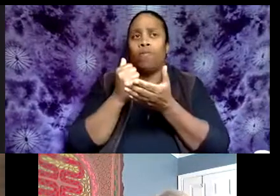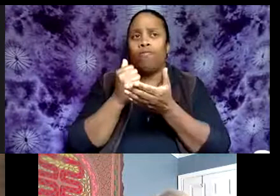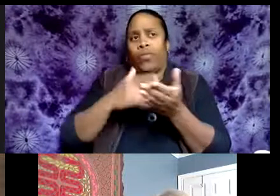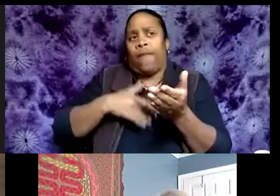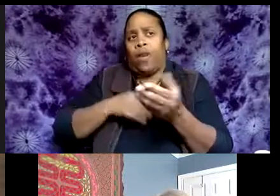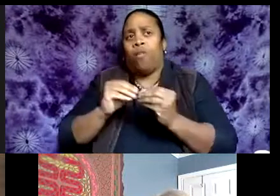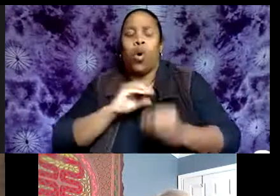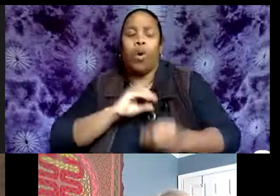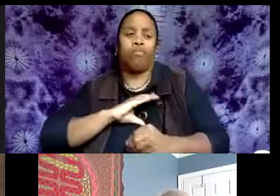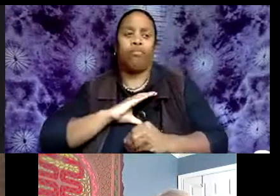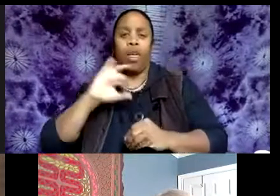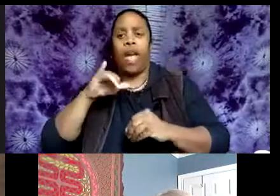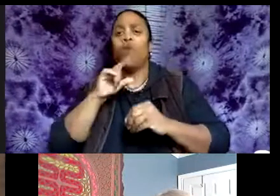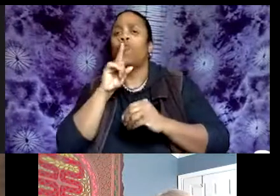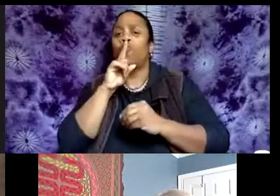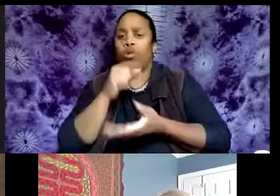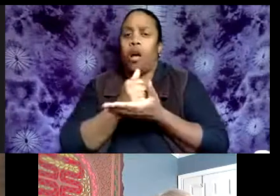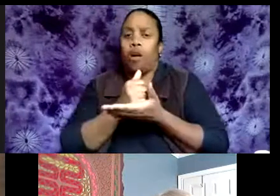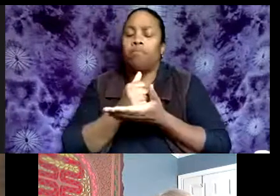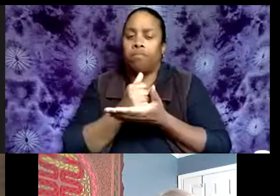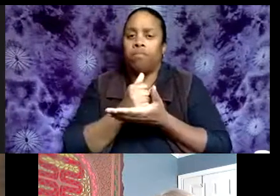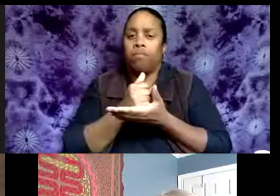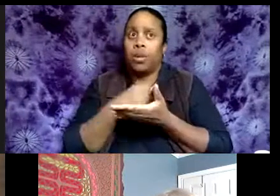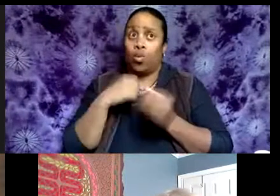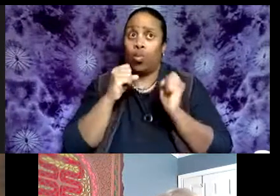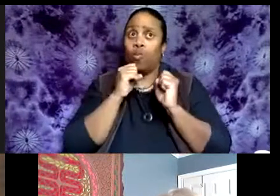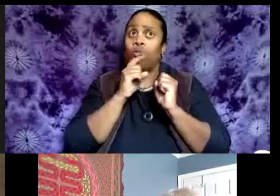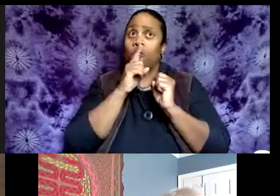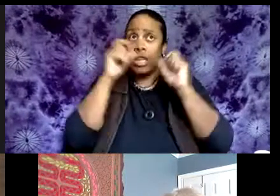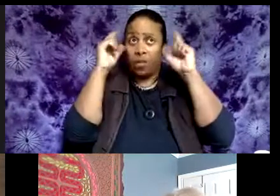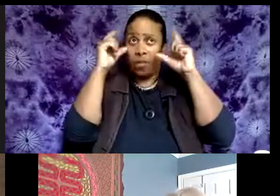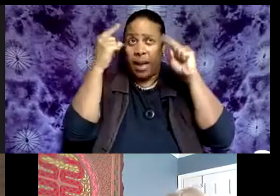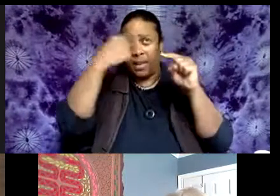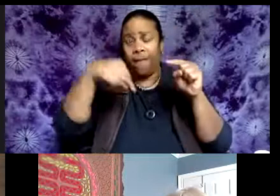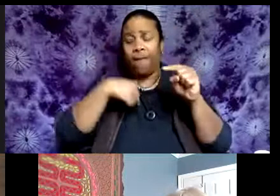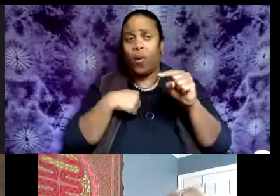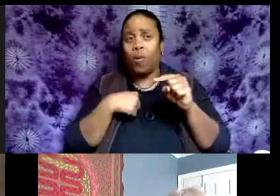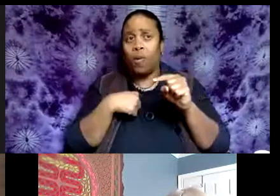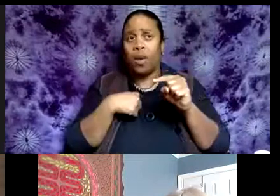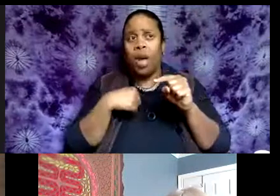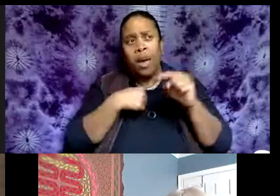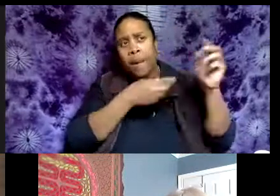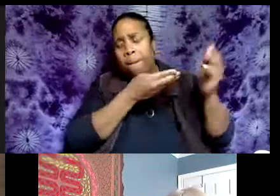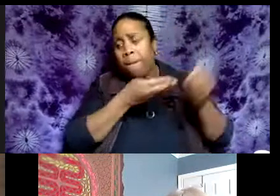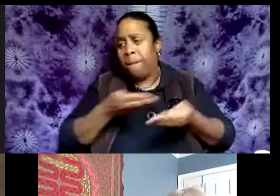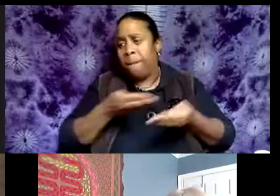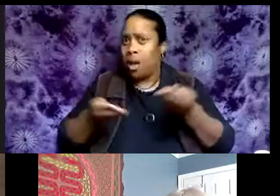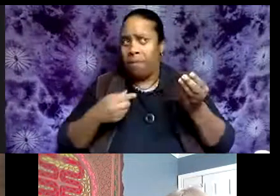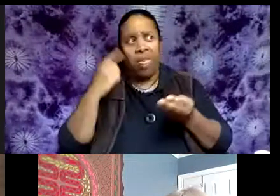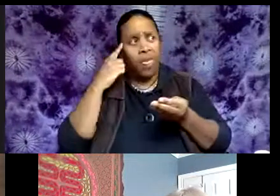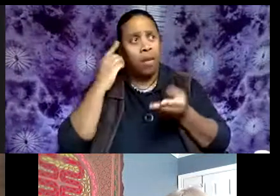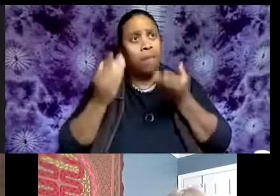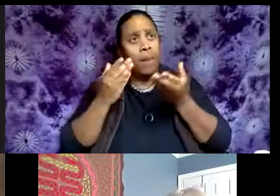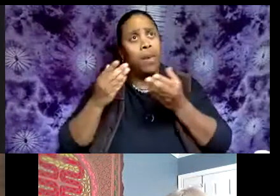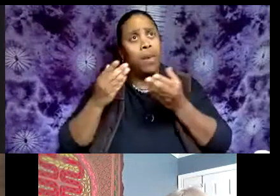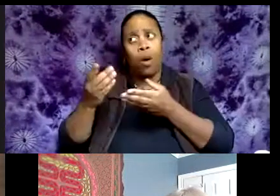relationships tremendously, which has been very surprising for me. Just doing a medium reading, thinking I'm going to bring a spirit